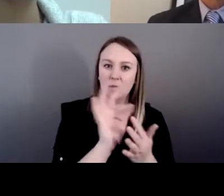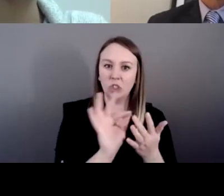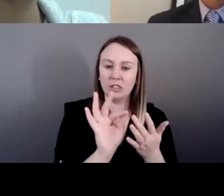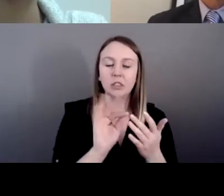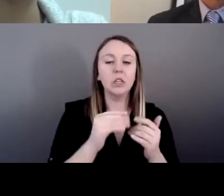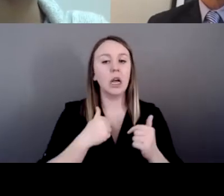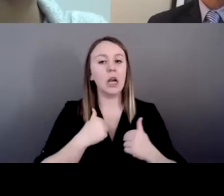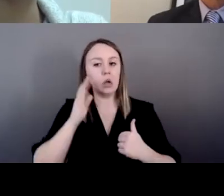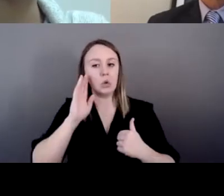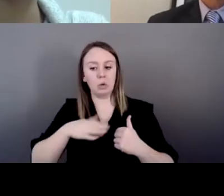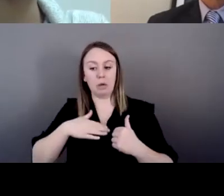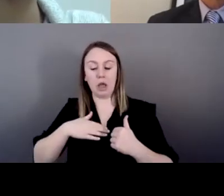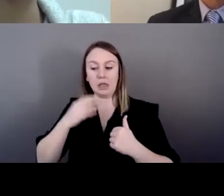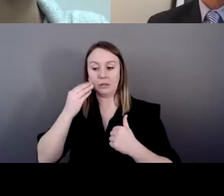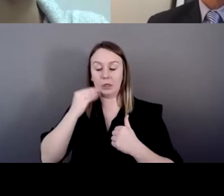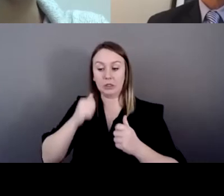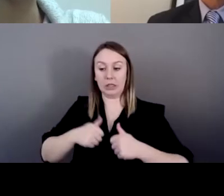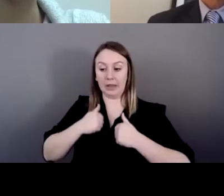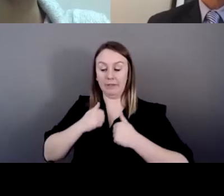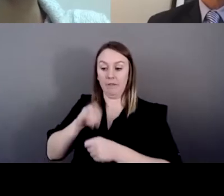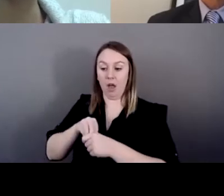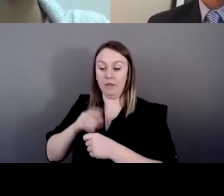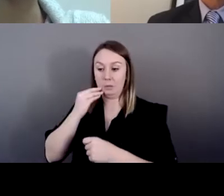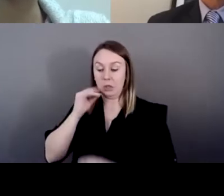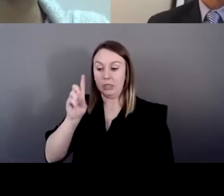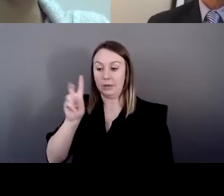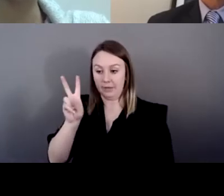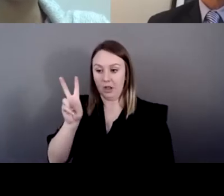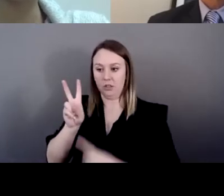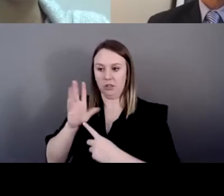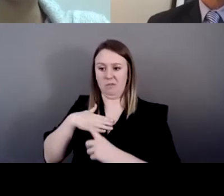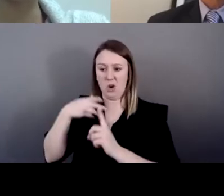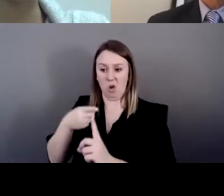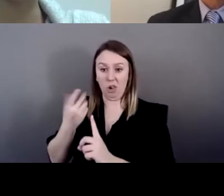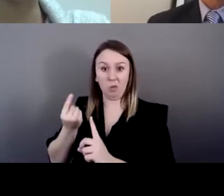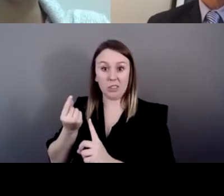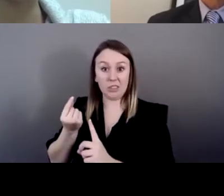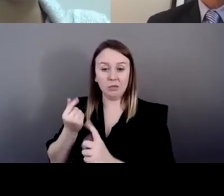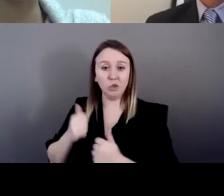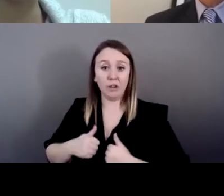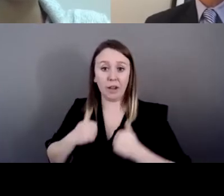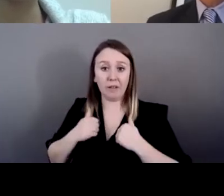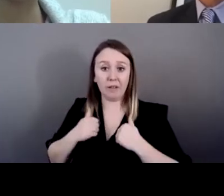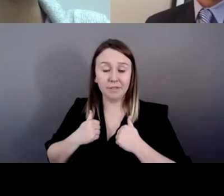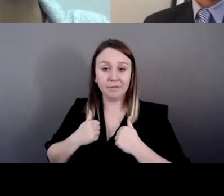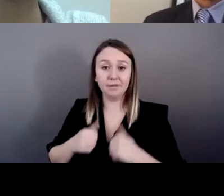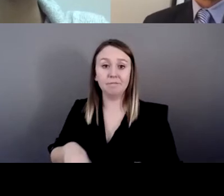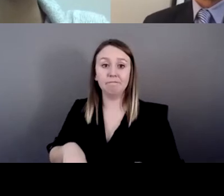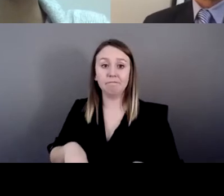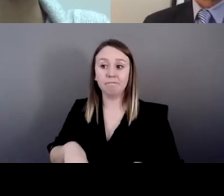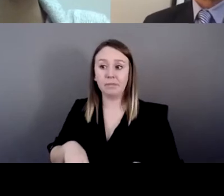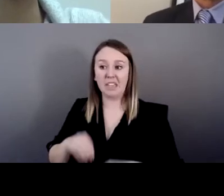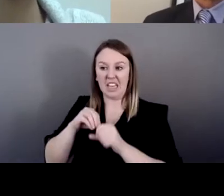a situation of domestic violence, you know, my goal was to survive and to find safety in